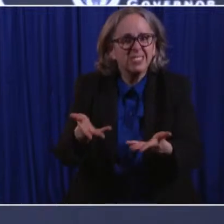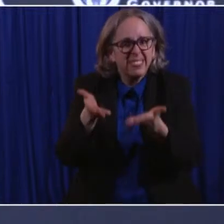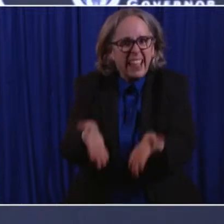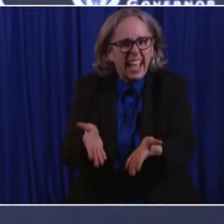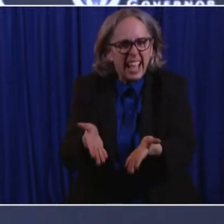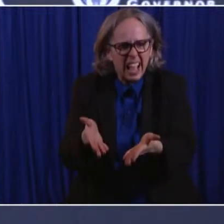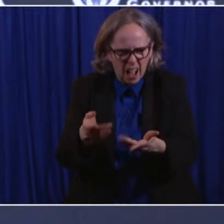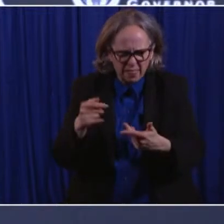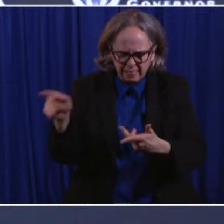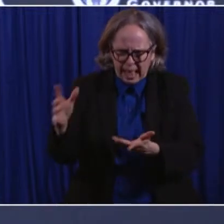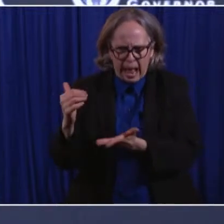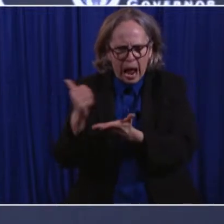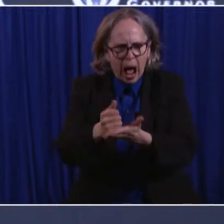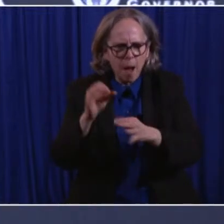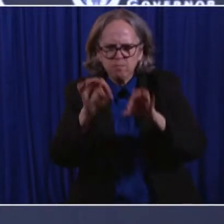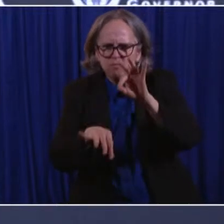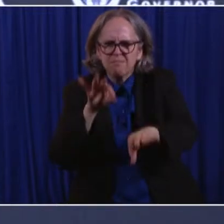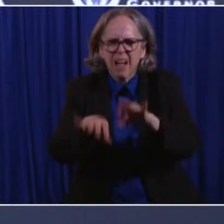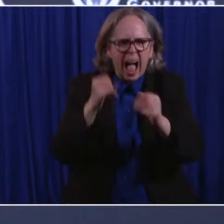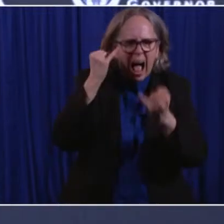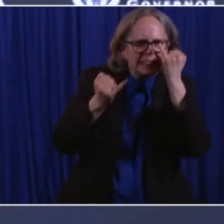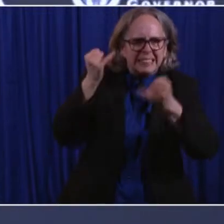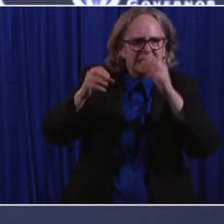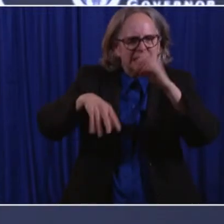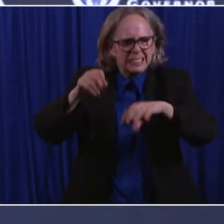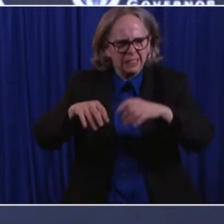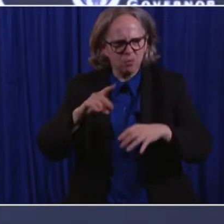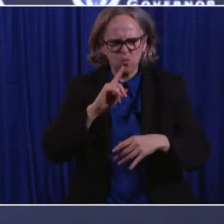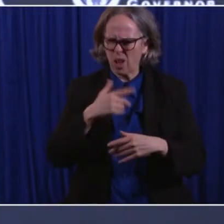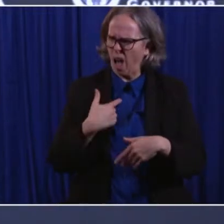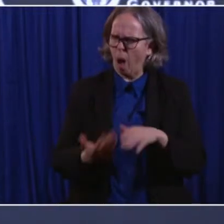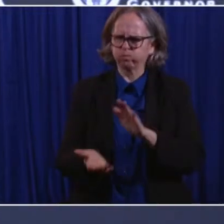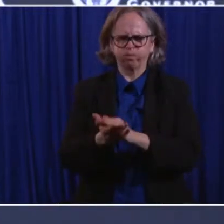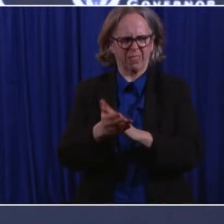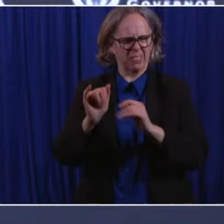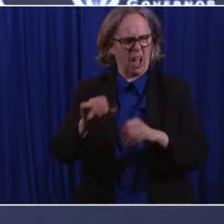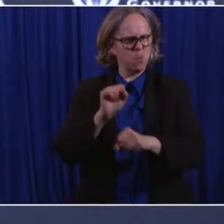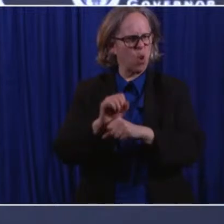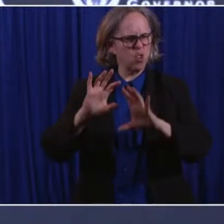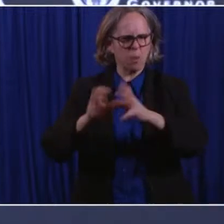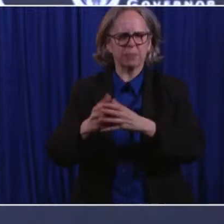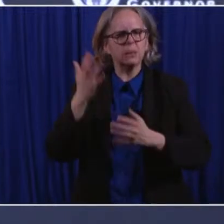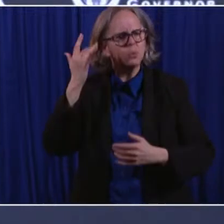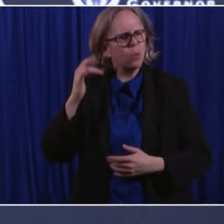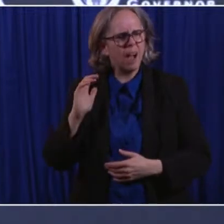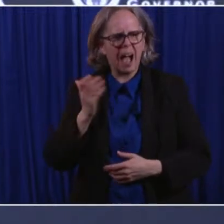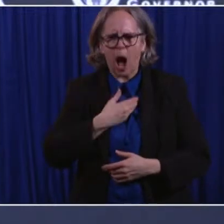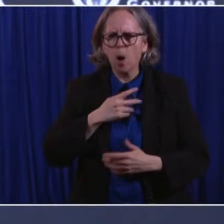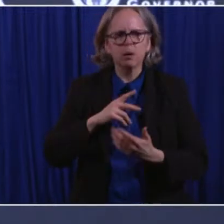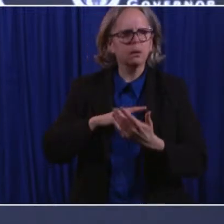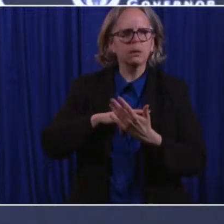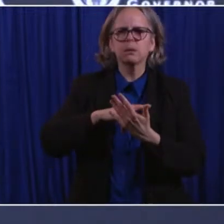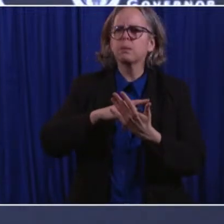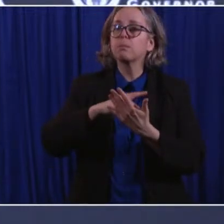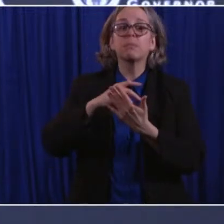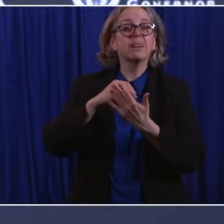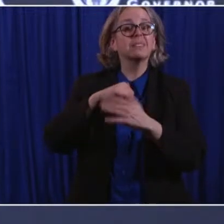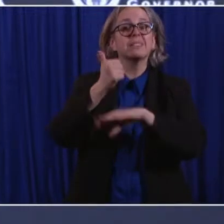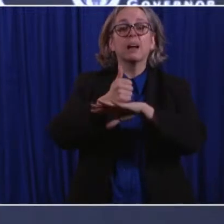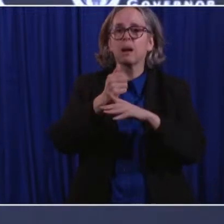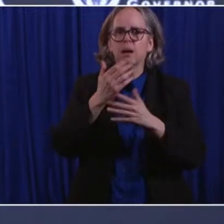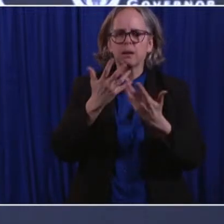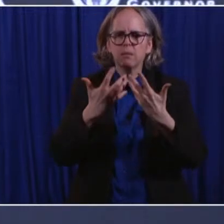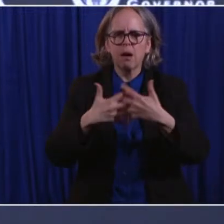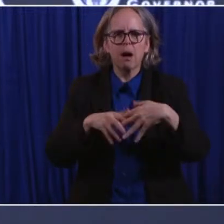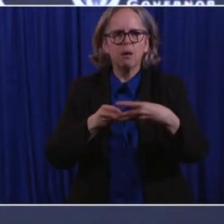tribute to them that these protocols have worked exceedingly well. We do not see generally much spread in